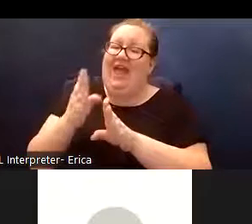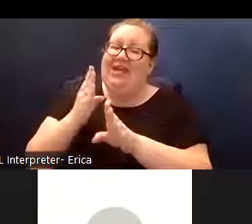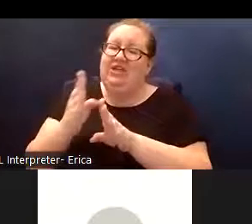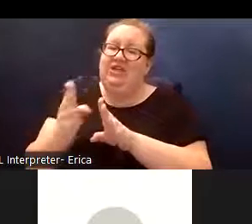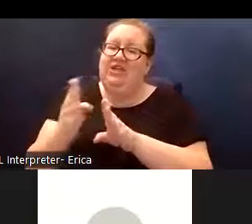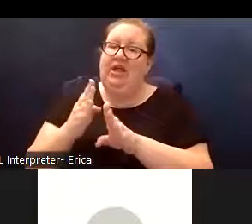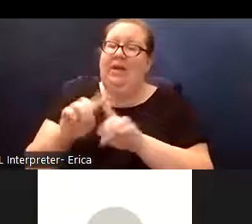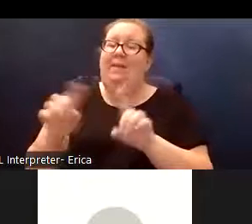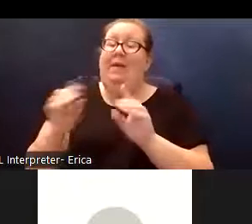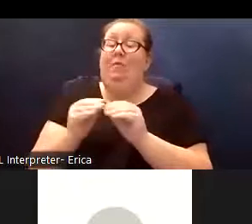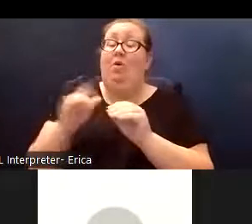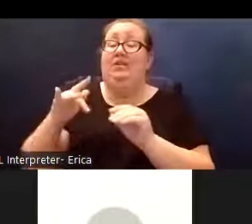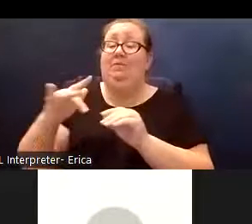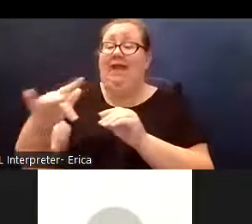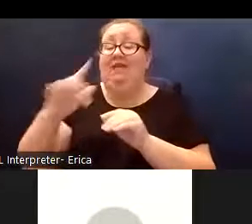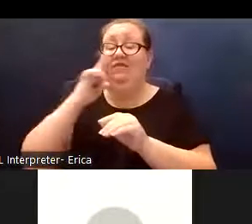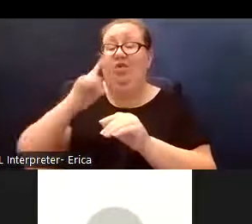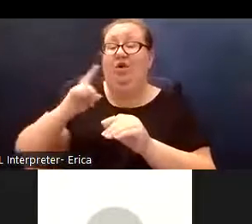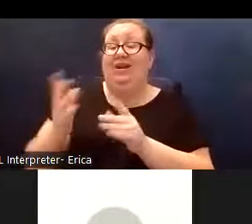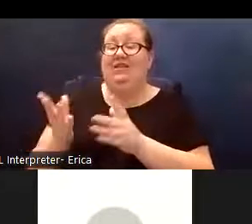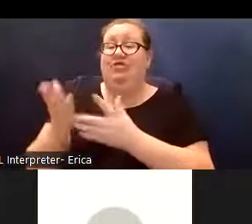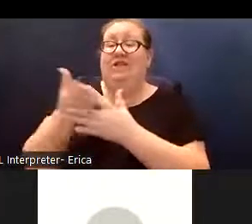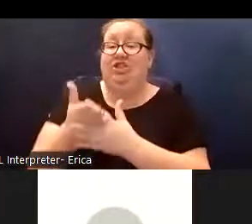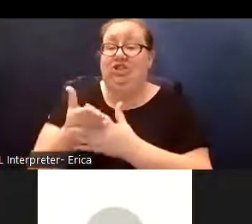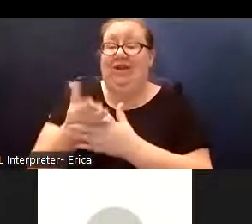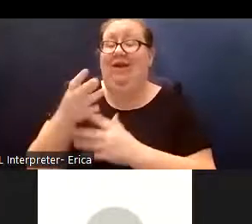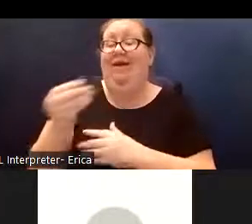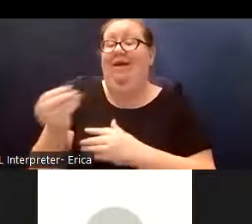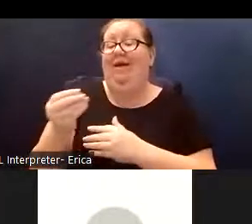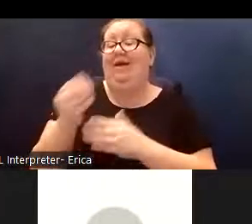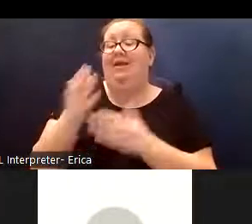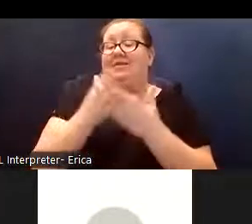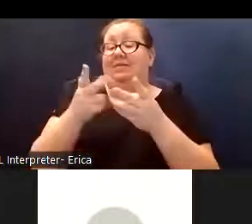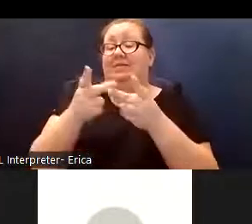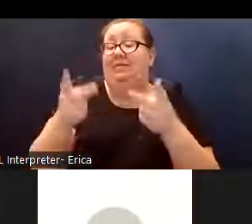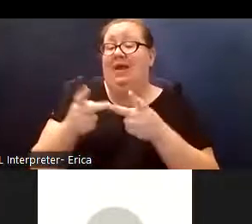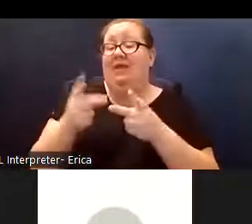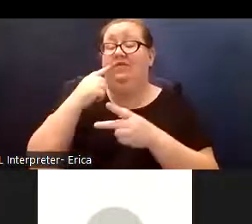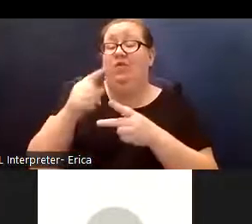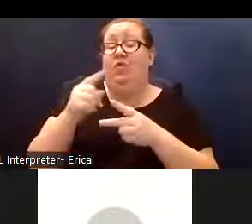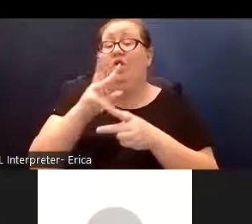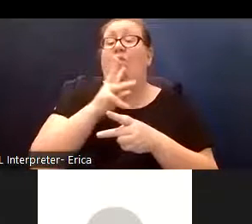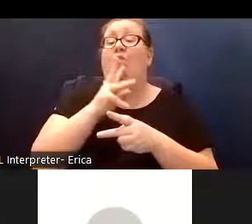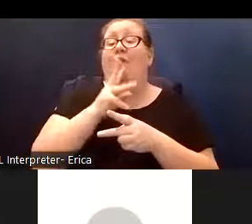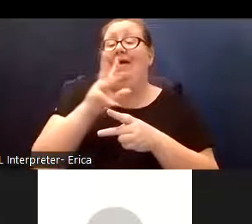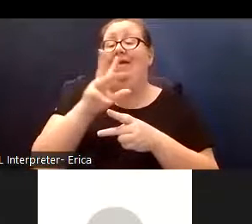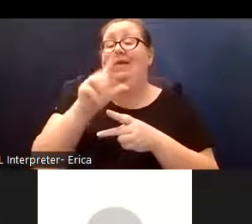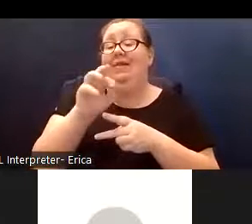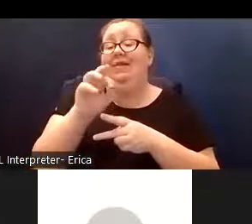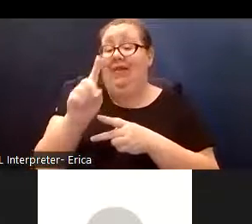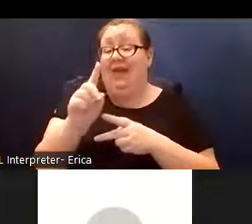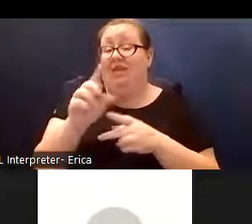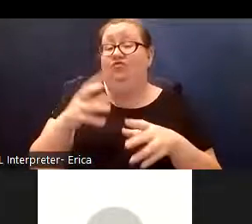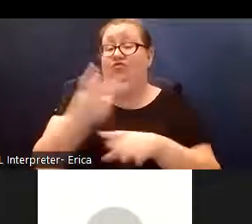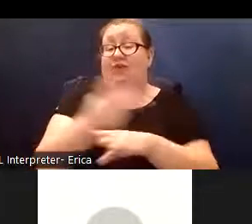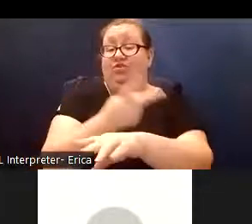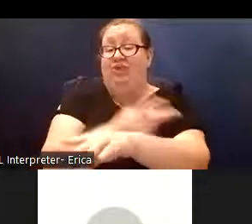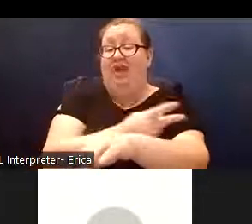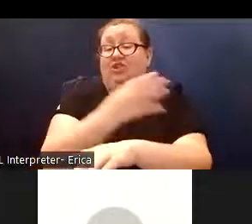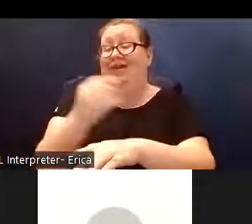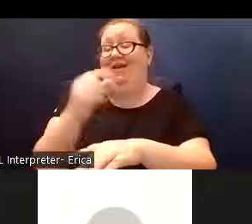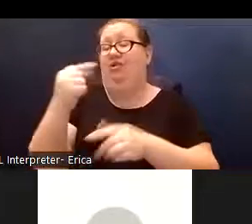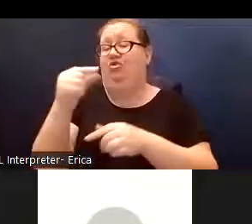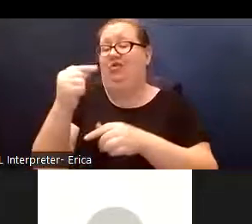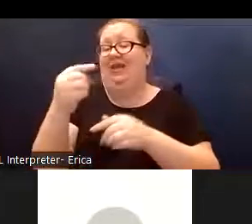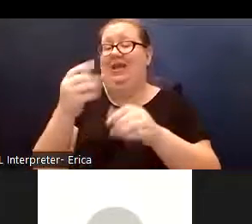for intervention, and also, as you will see, some space for wetland restoration and green infrastructure.